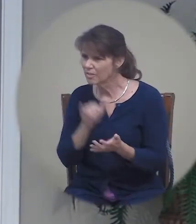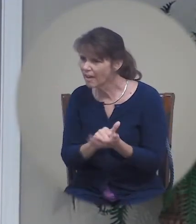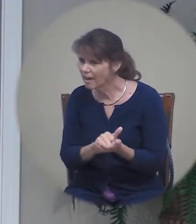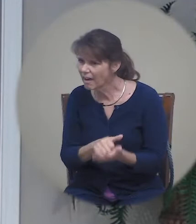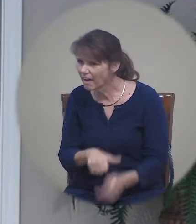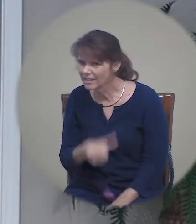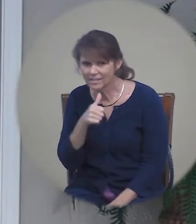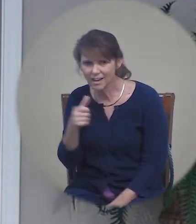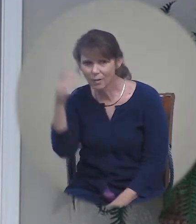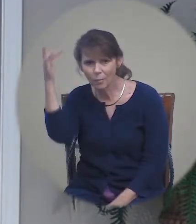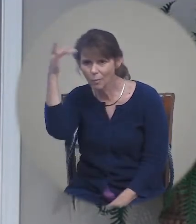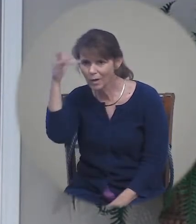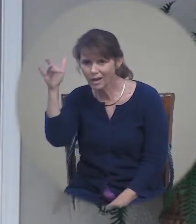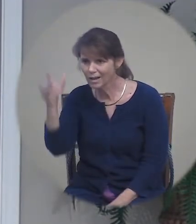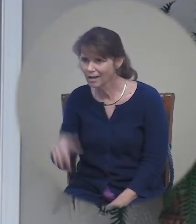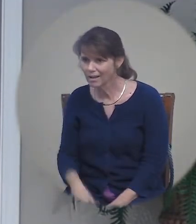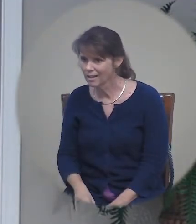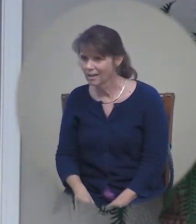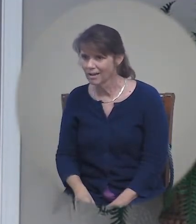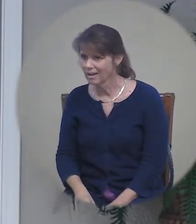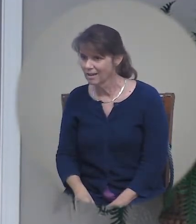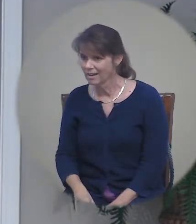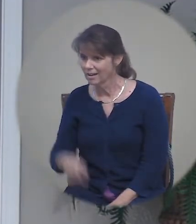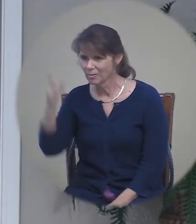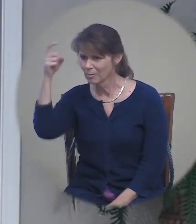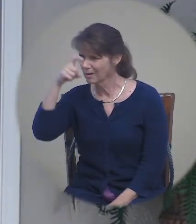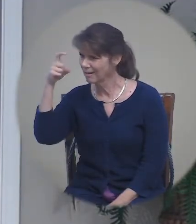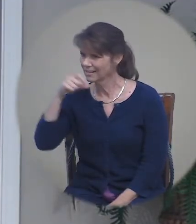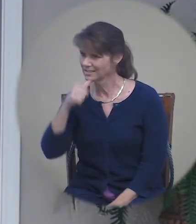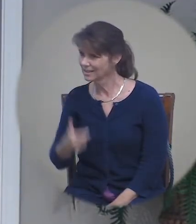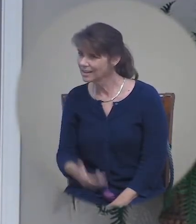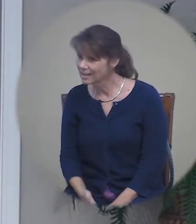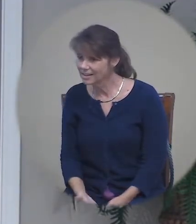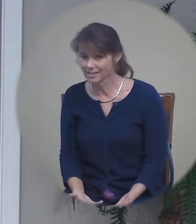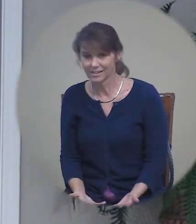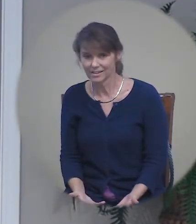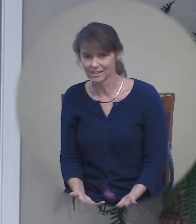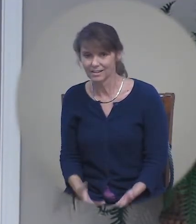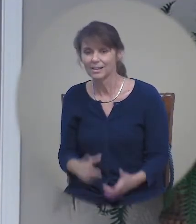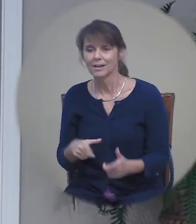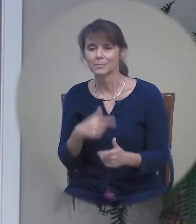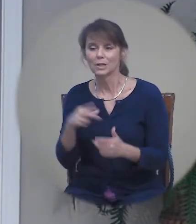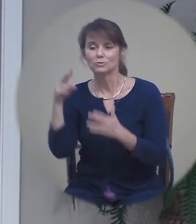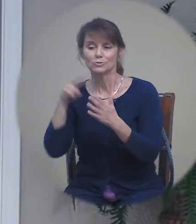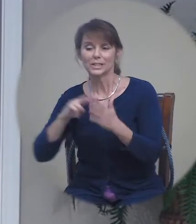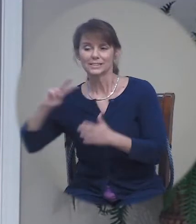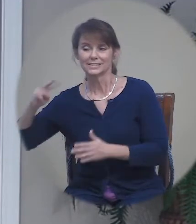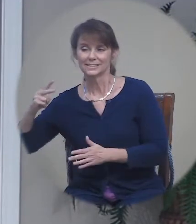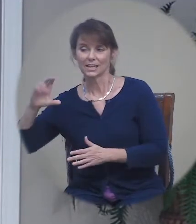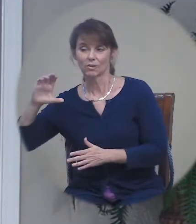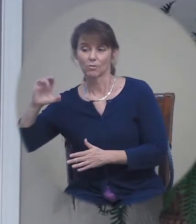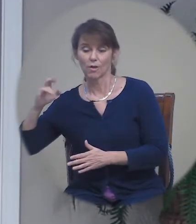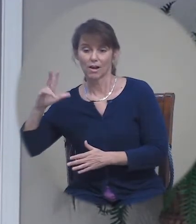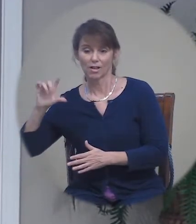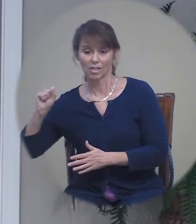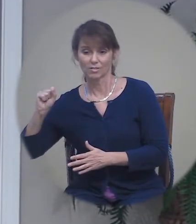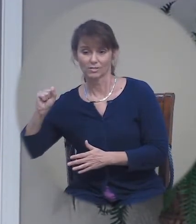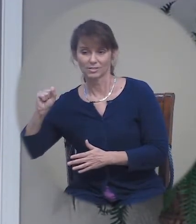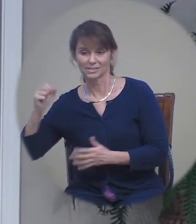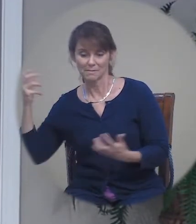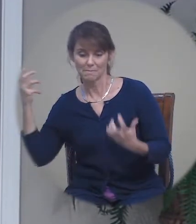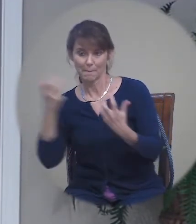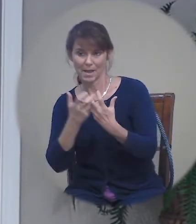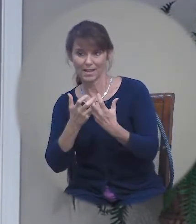do everything. But when we go to read 2 Chronicles, we get a little more detail. Turn over to 2 Chronicles chapter